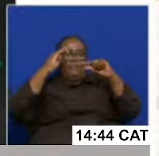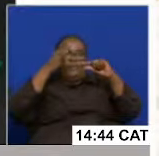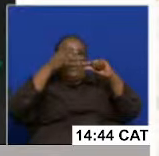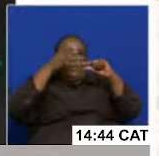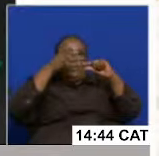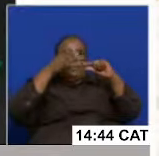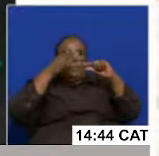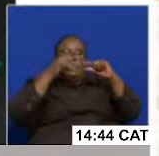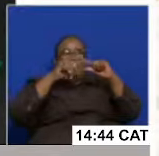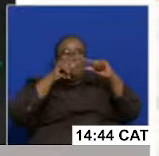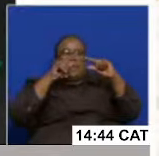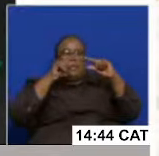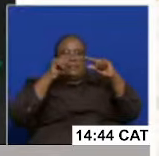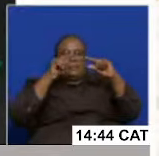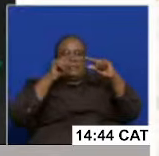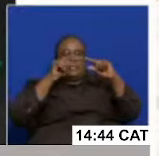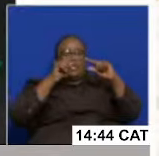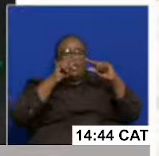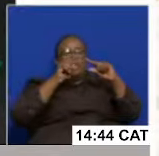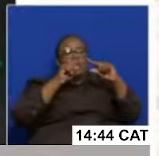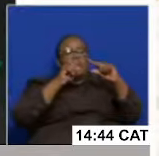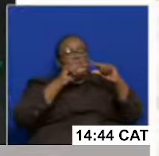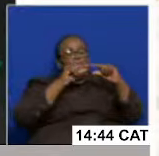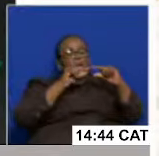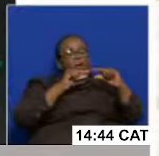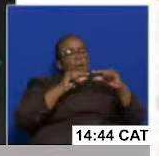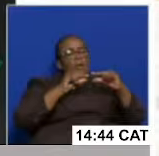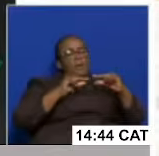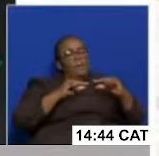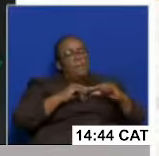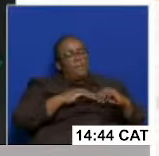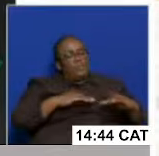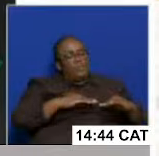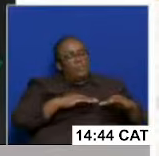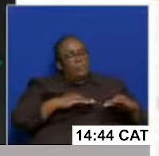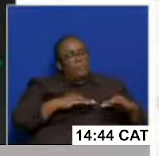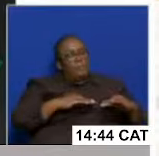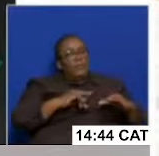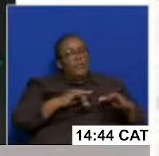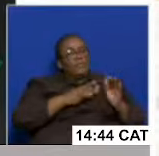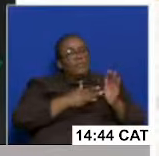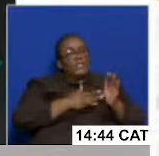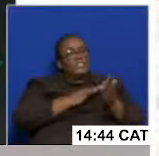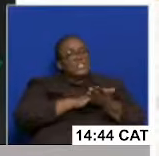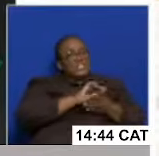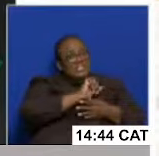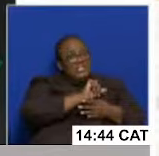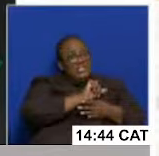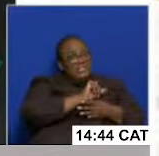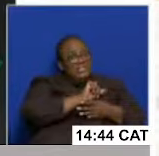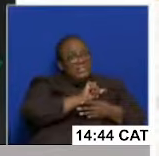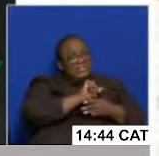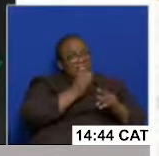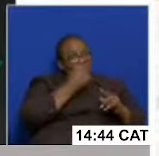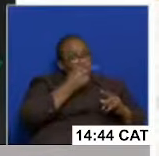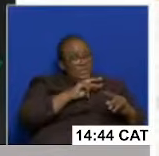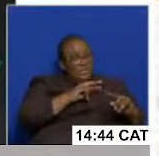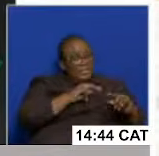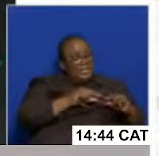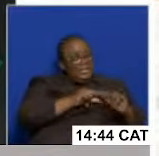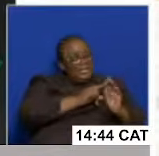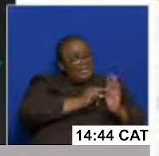page 15, do you see that the date is the 16th of May? Is that right? Okay. Yes.